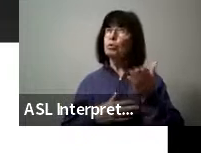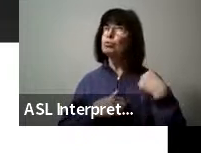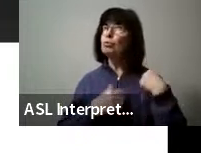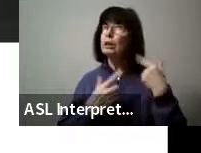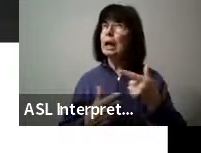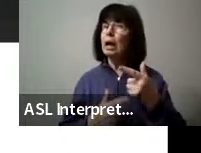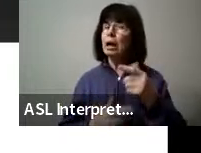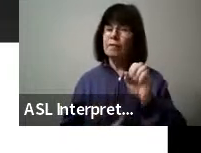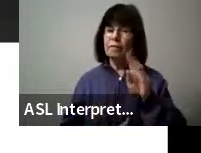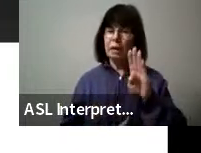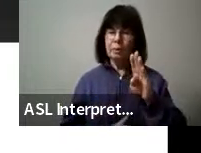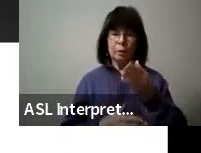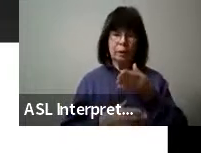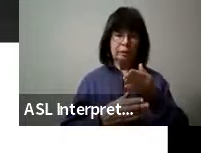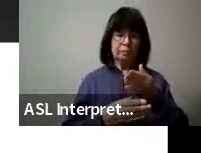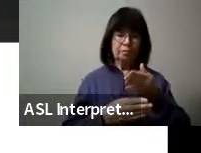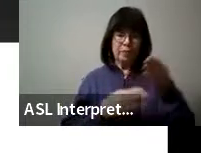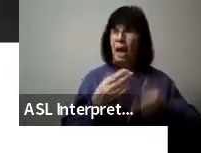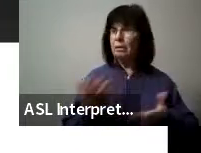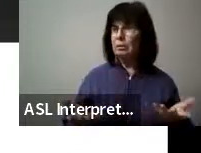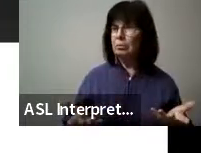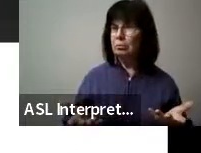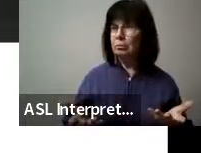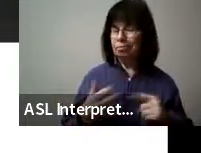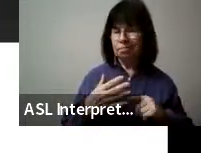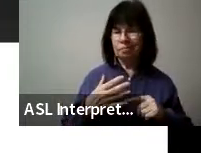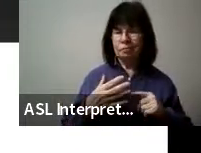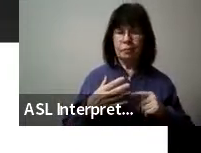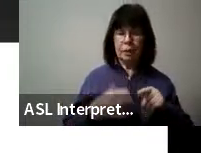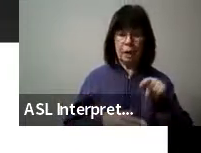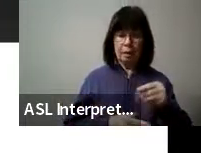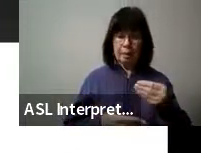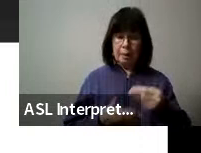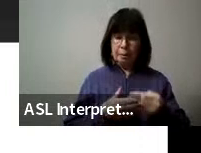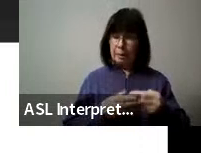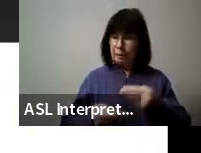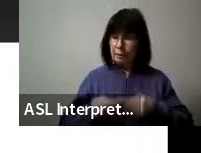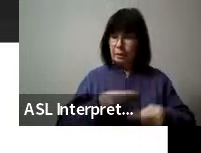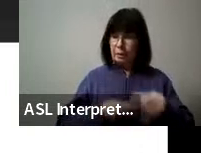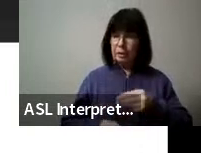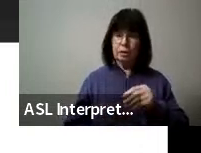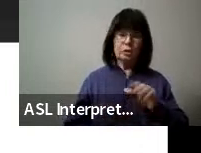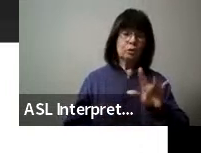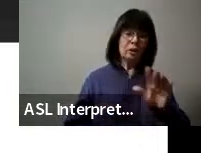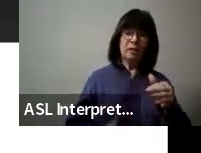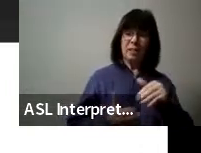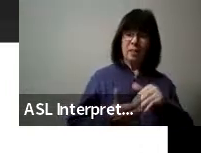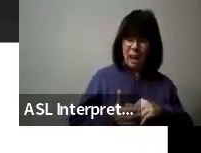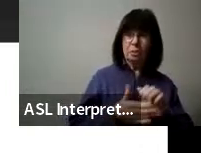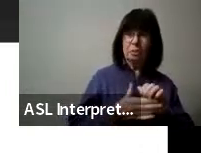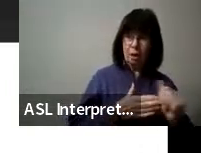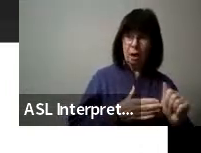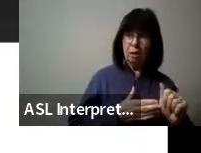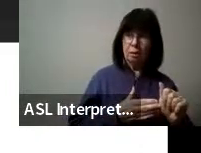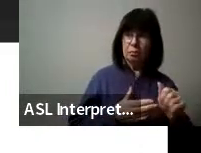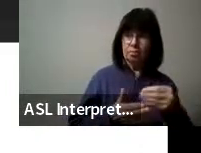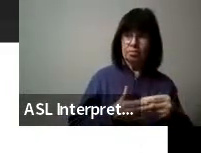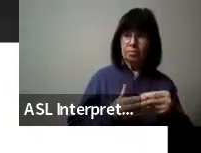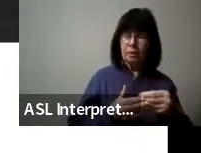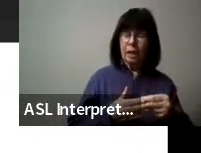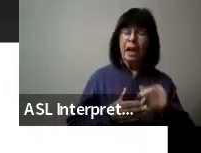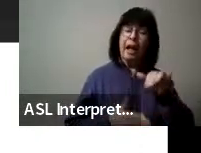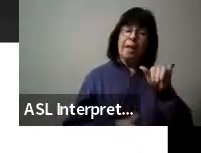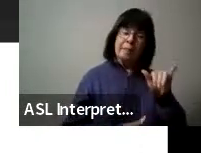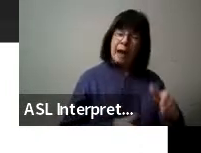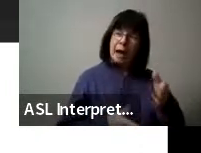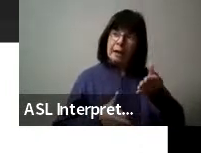February. The budget for this campaign is $25,000. And so what that does is allows us